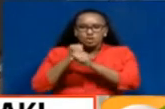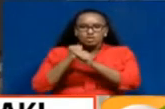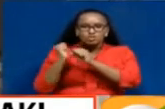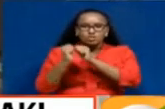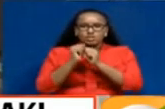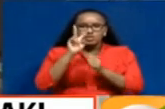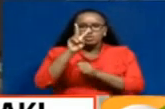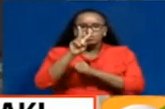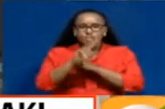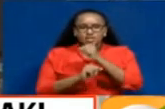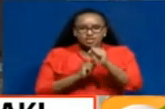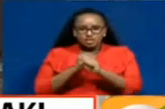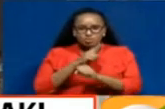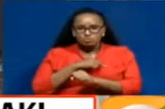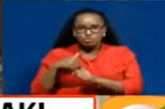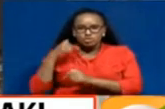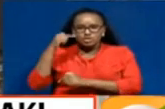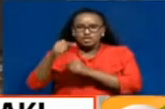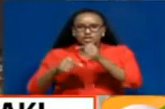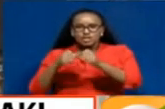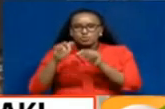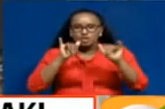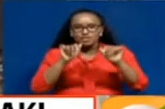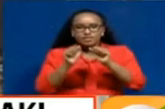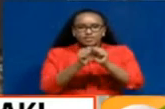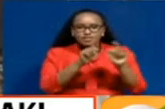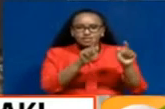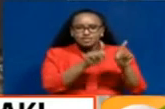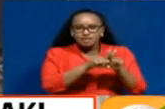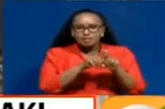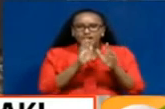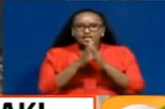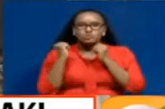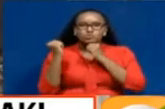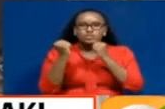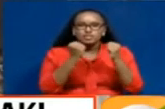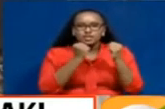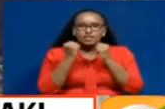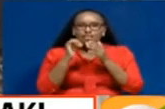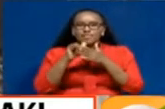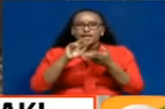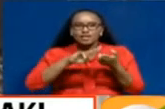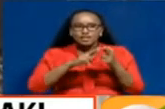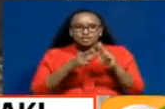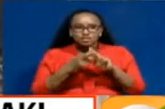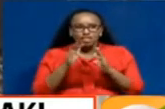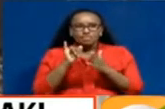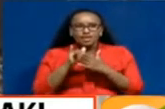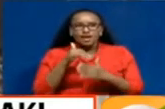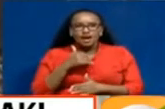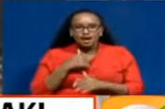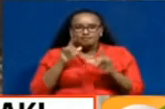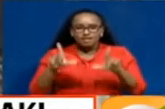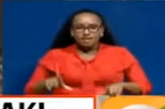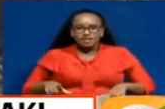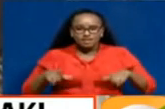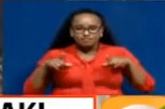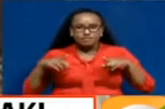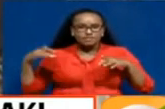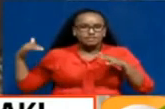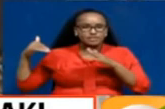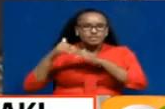will continue to sustain and strengthen the excellent relations that has lived to